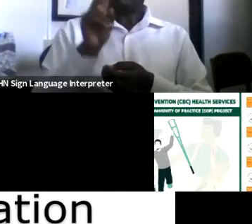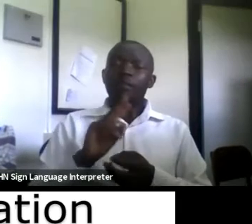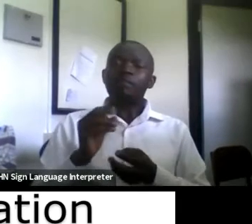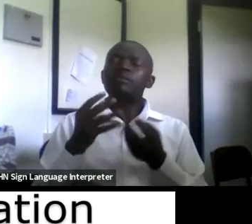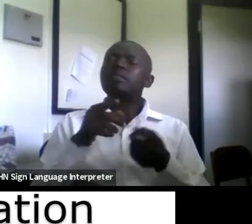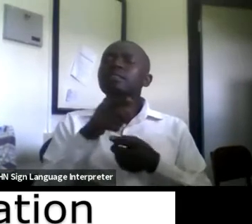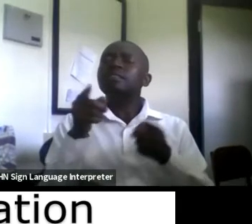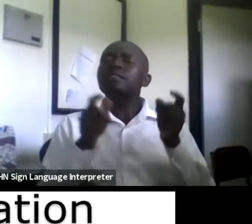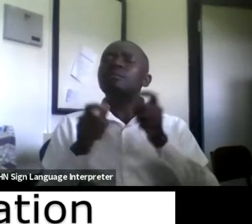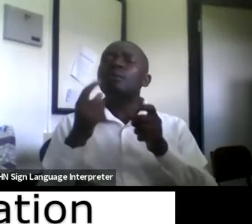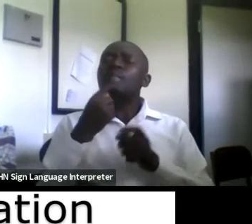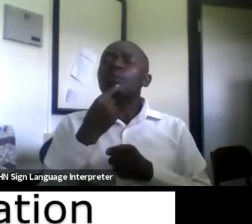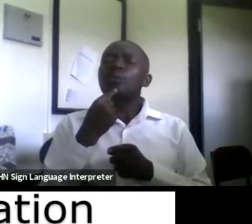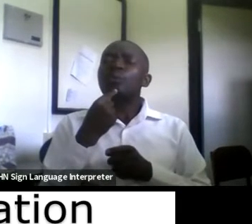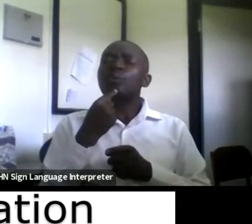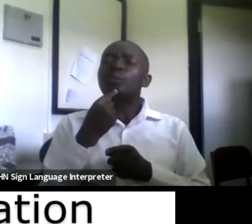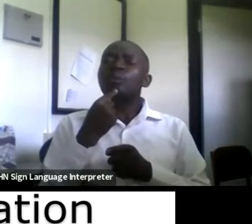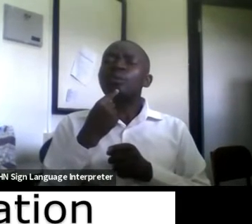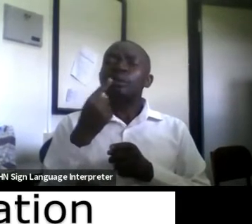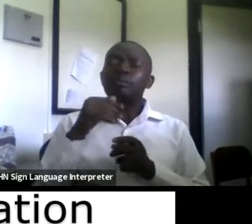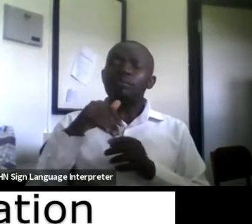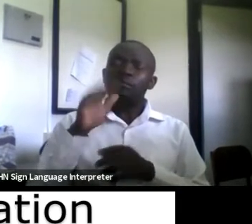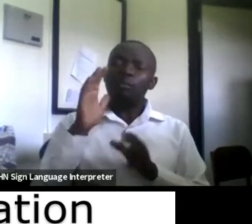are worst affected by